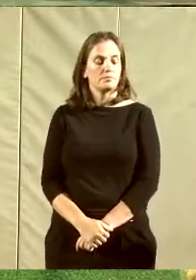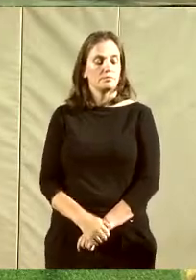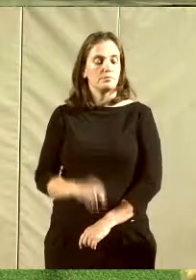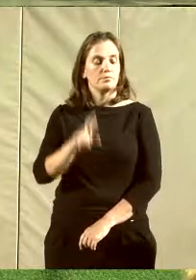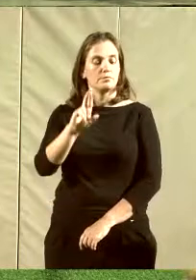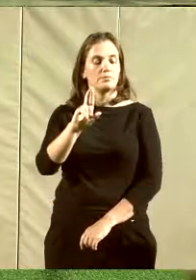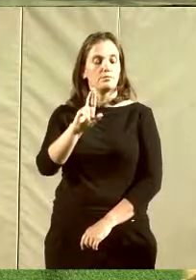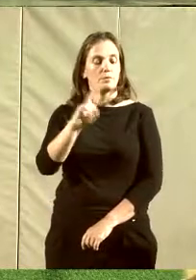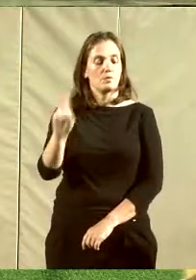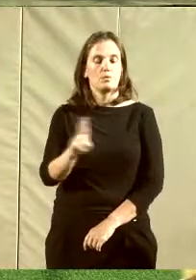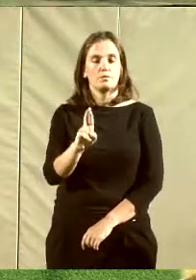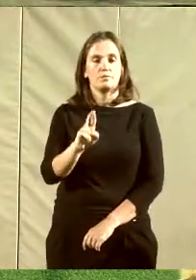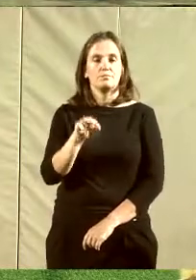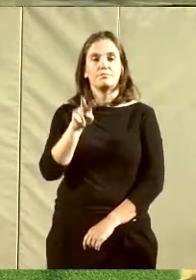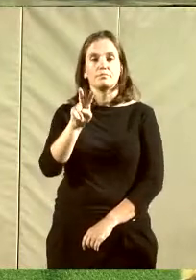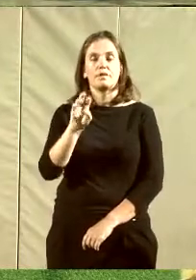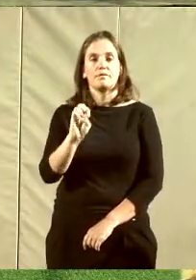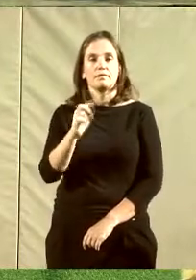Rosie Vega.